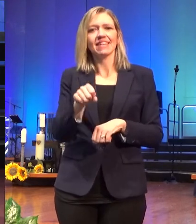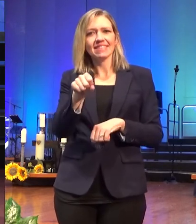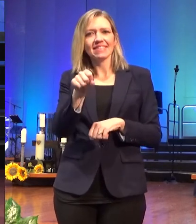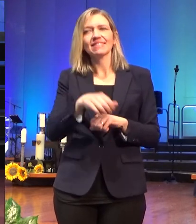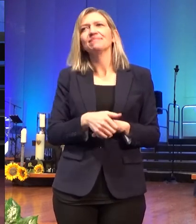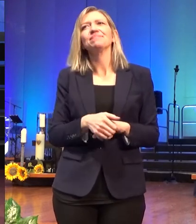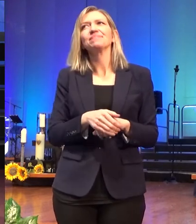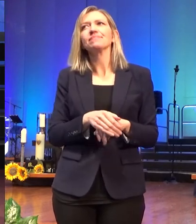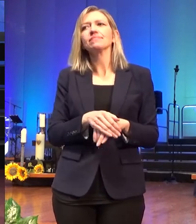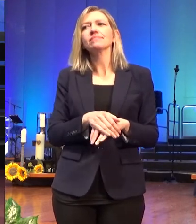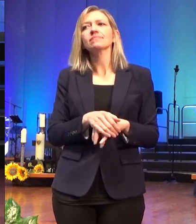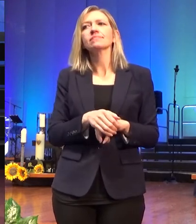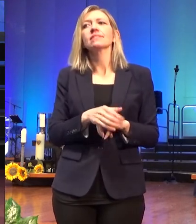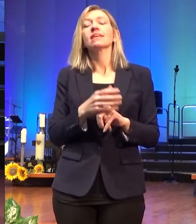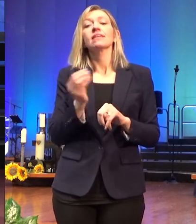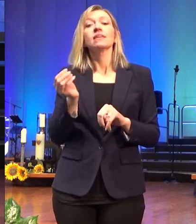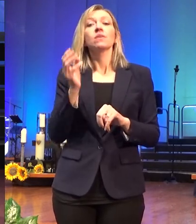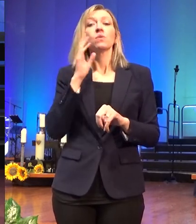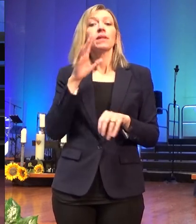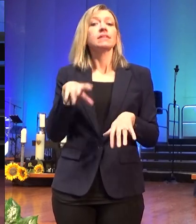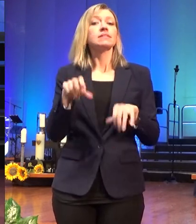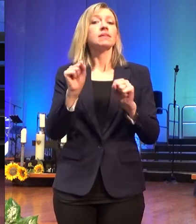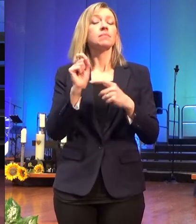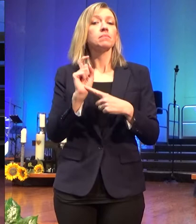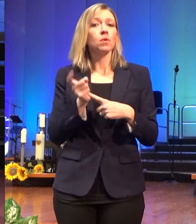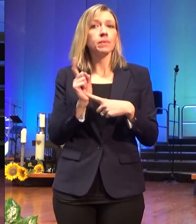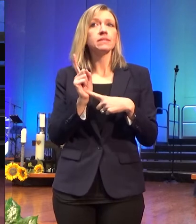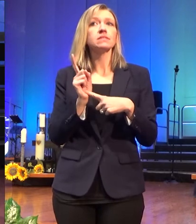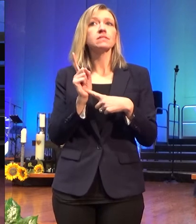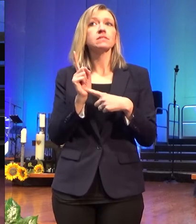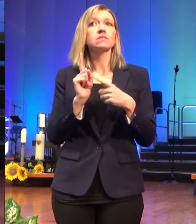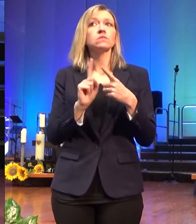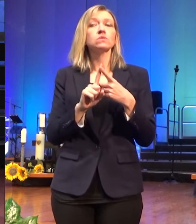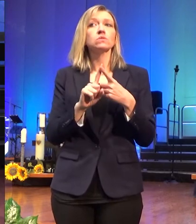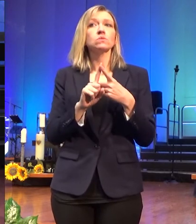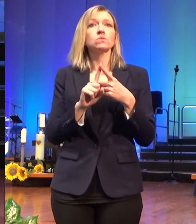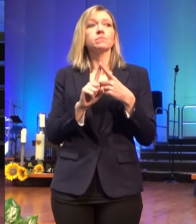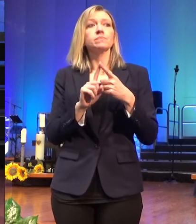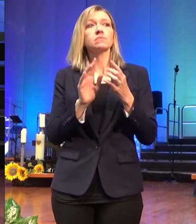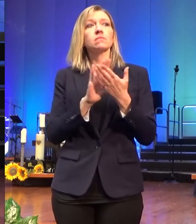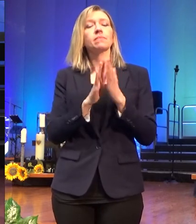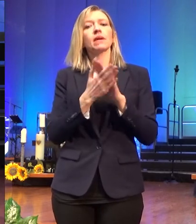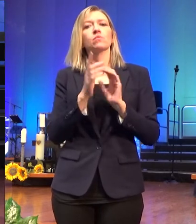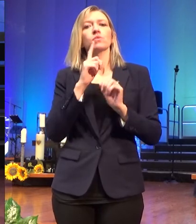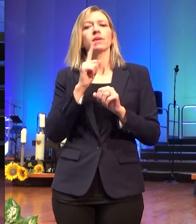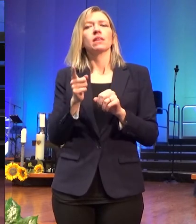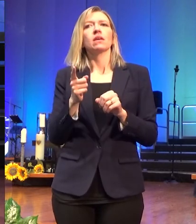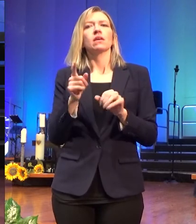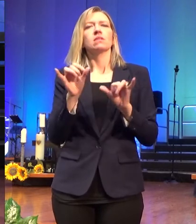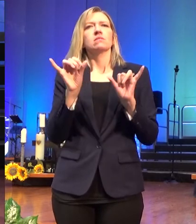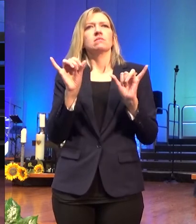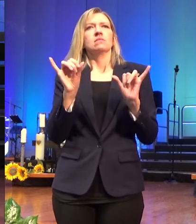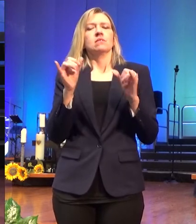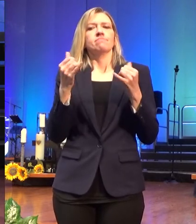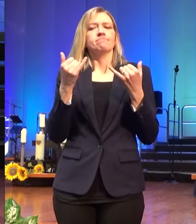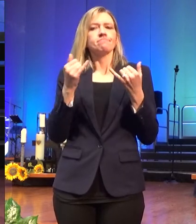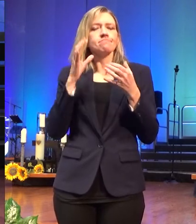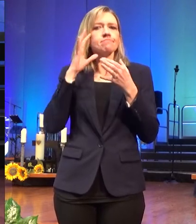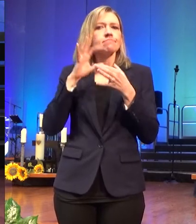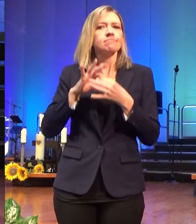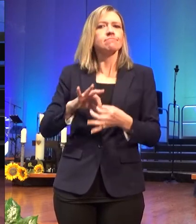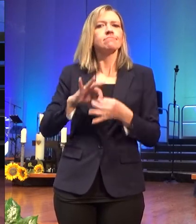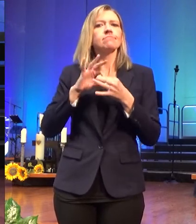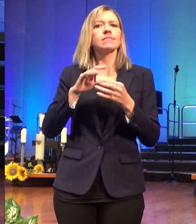Yes. And we're going to take a moment to also become really present to the vision and